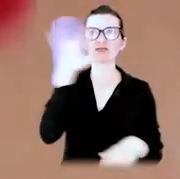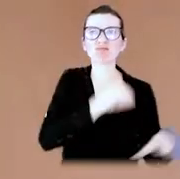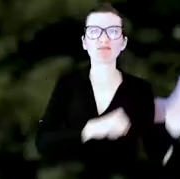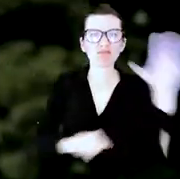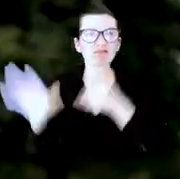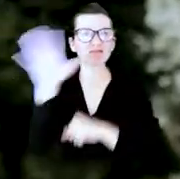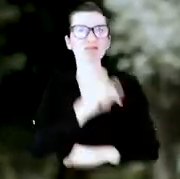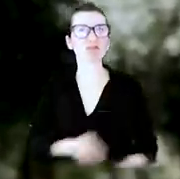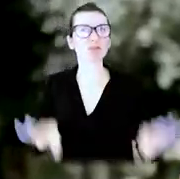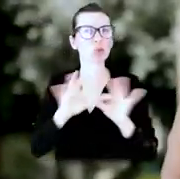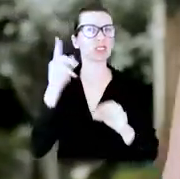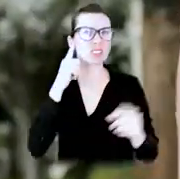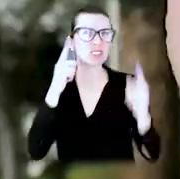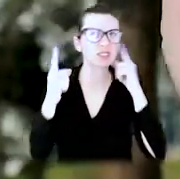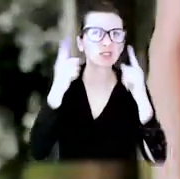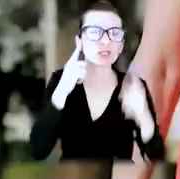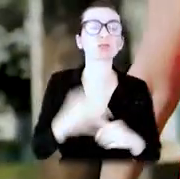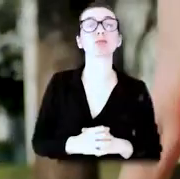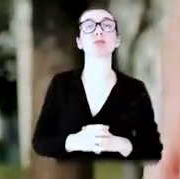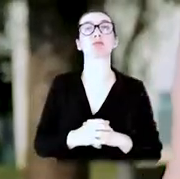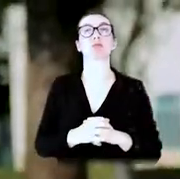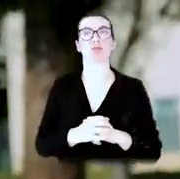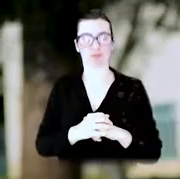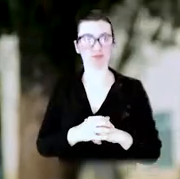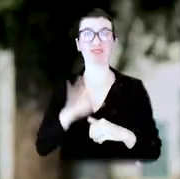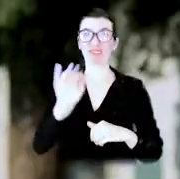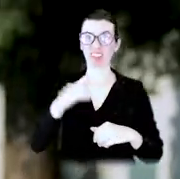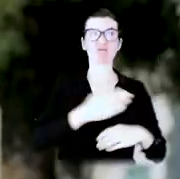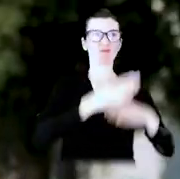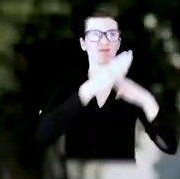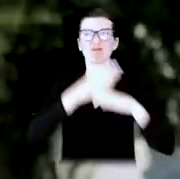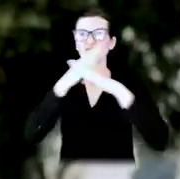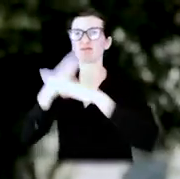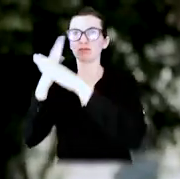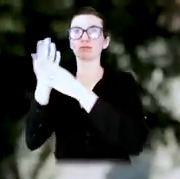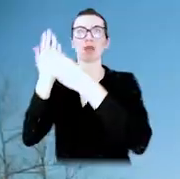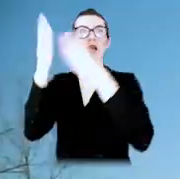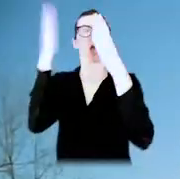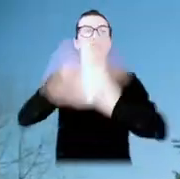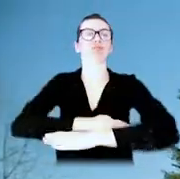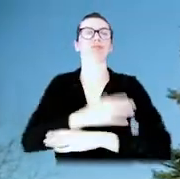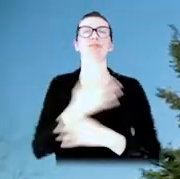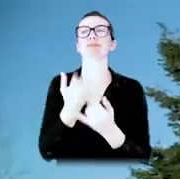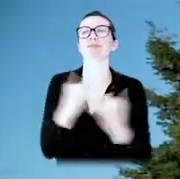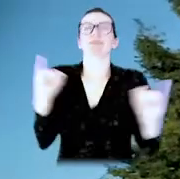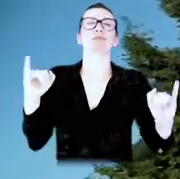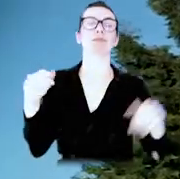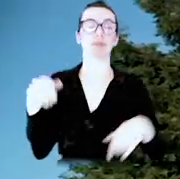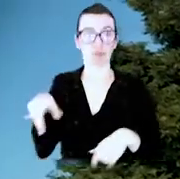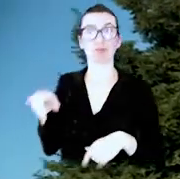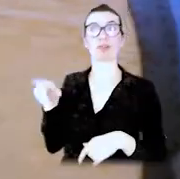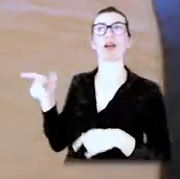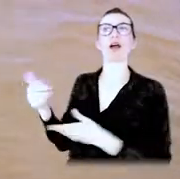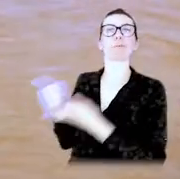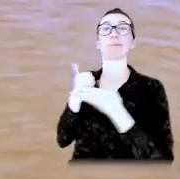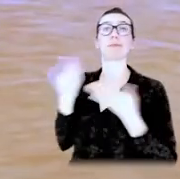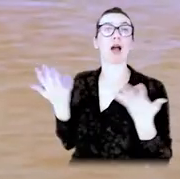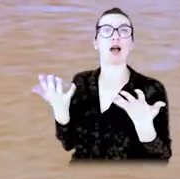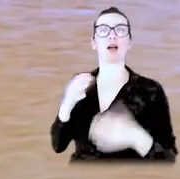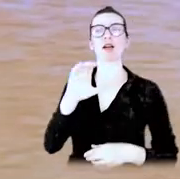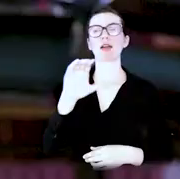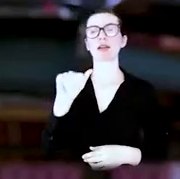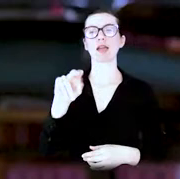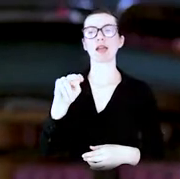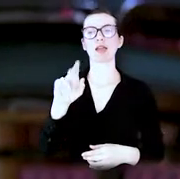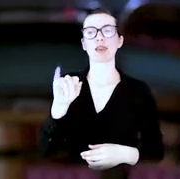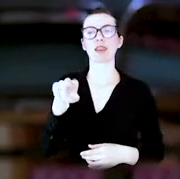important sounds. Now imagine overcoming these barriers and gaining independence with the help of a Canine Companions